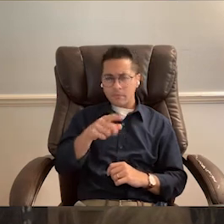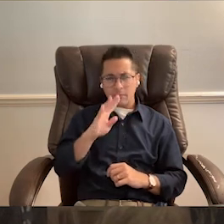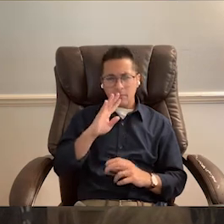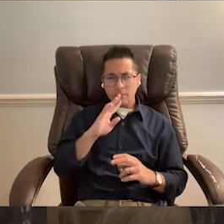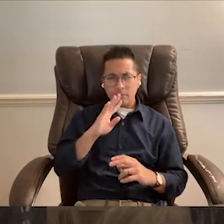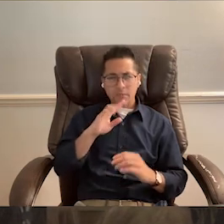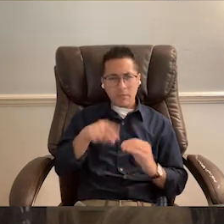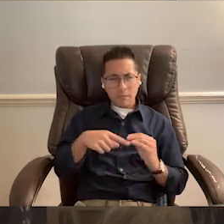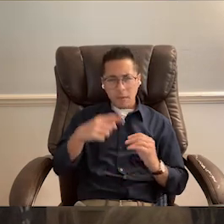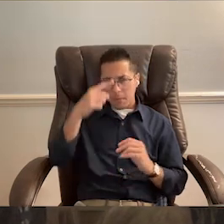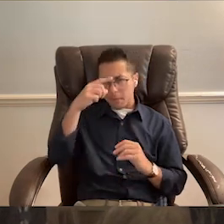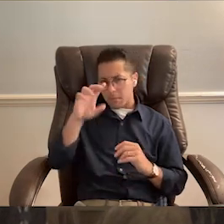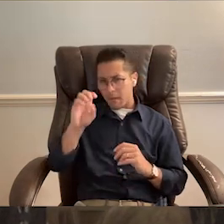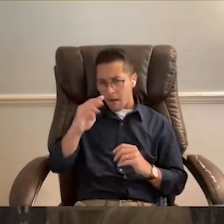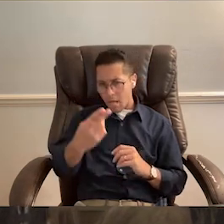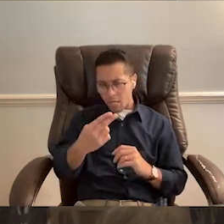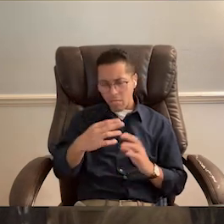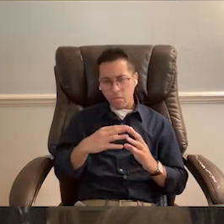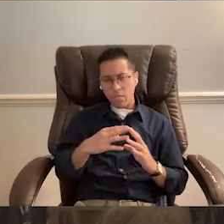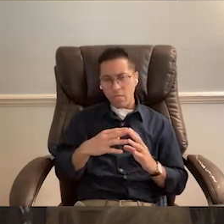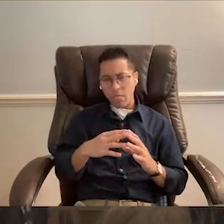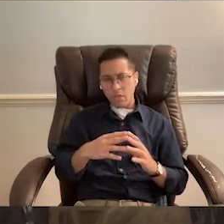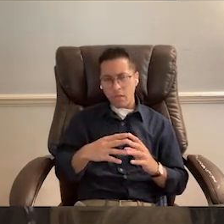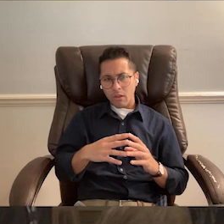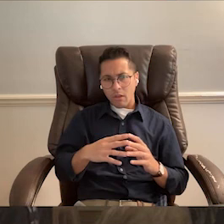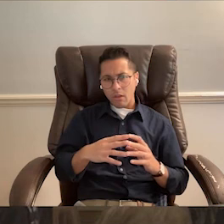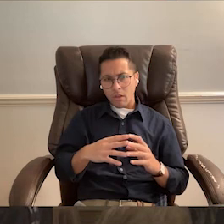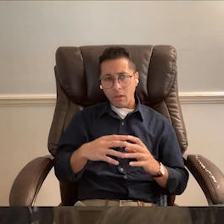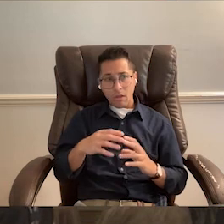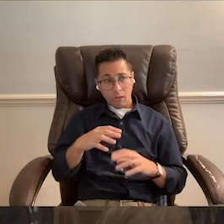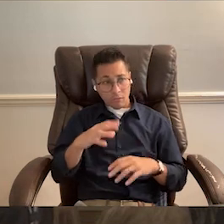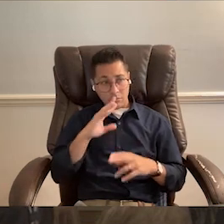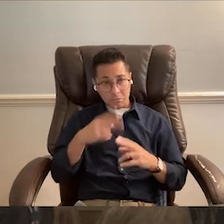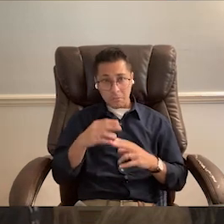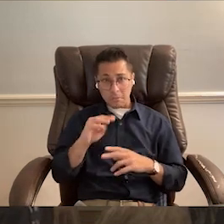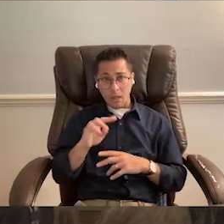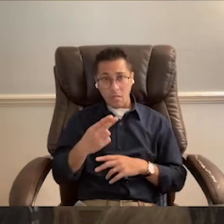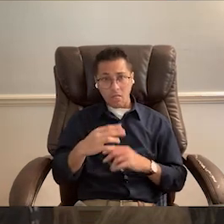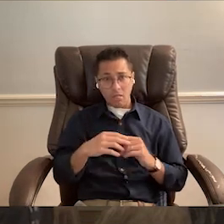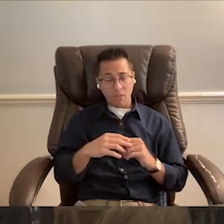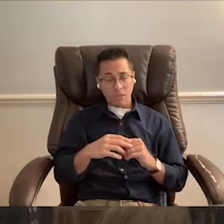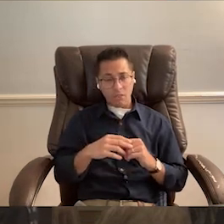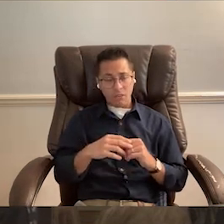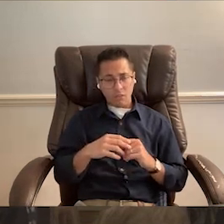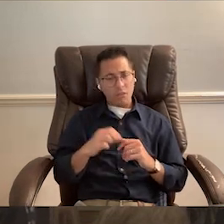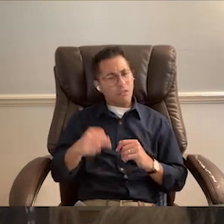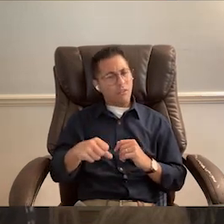Yeah, you go. Right, question. Did you talk about anything on mental health